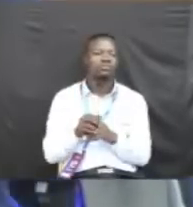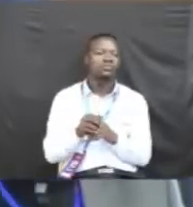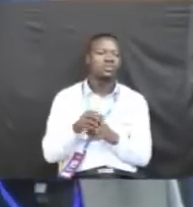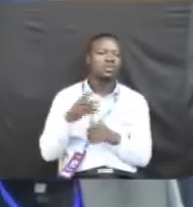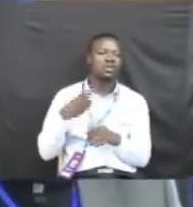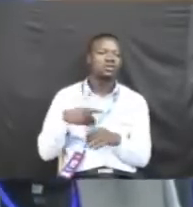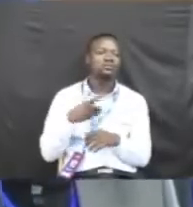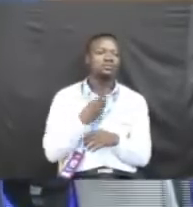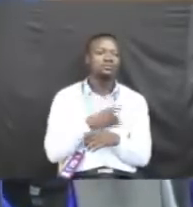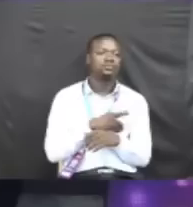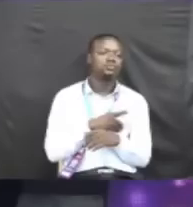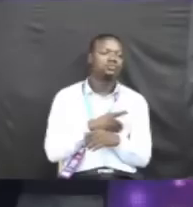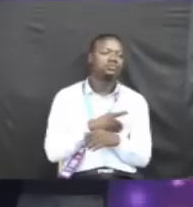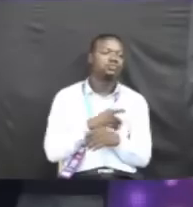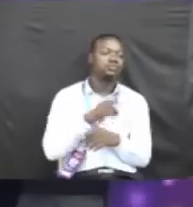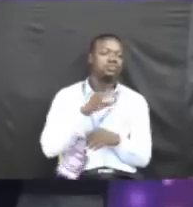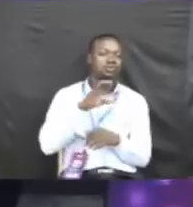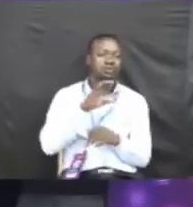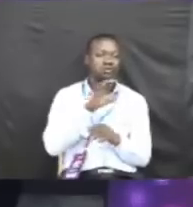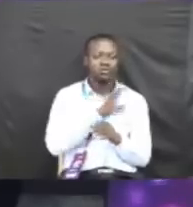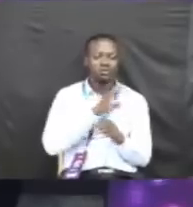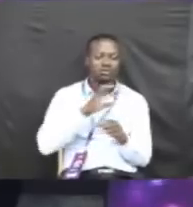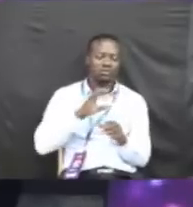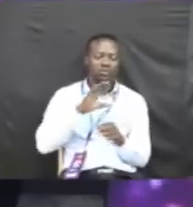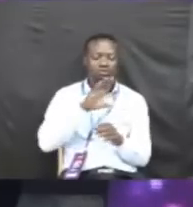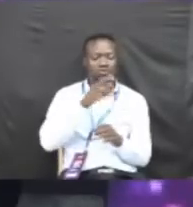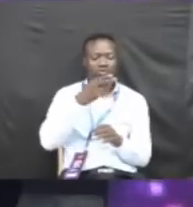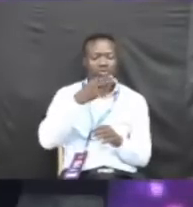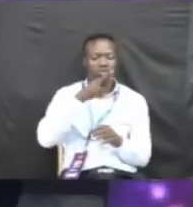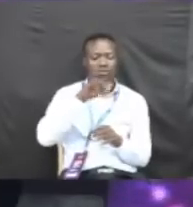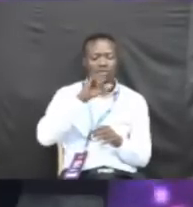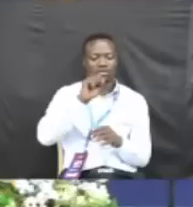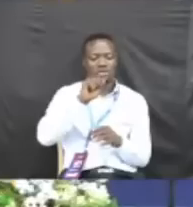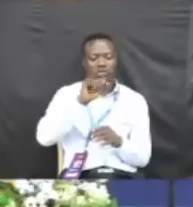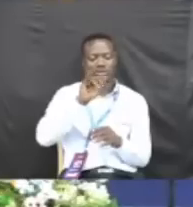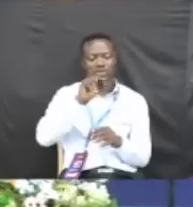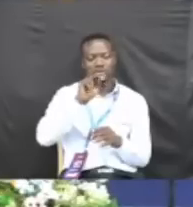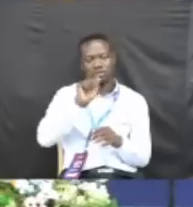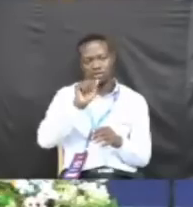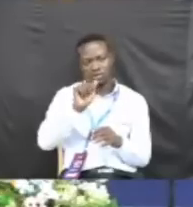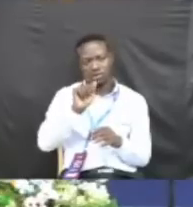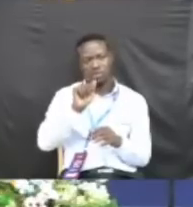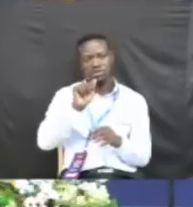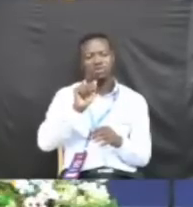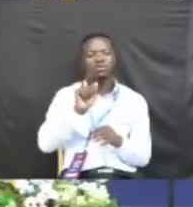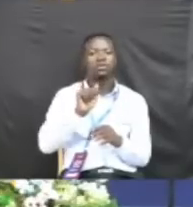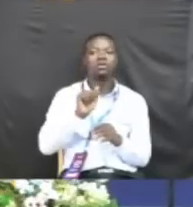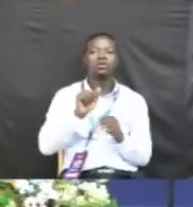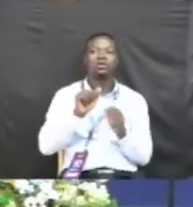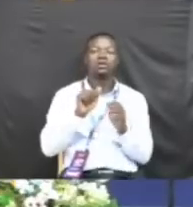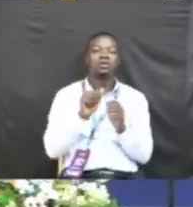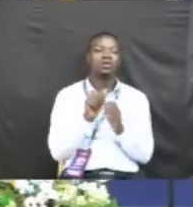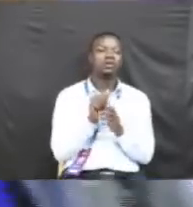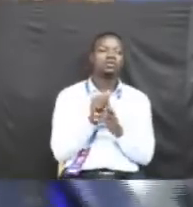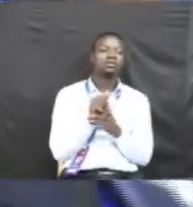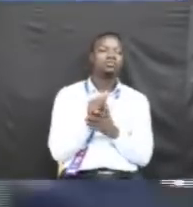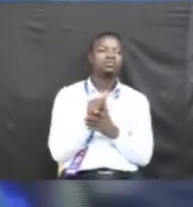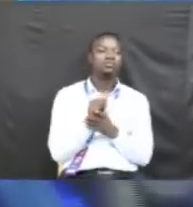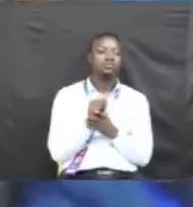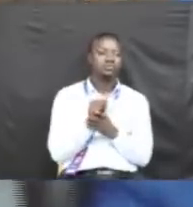Dickness Christian Mifa of Impaha